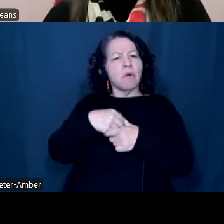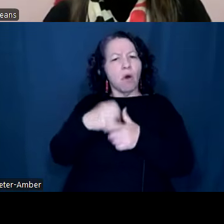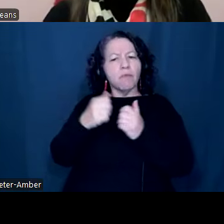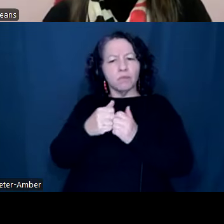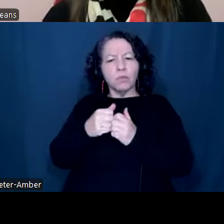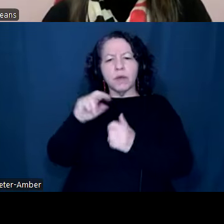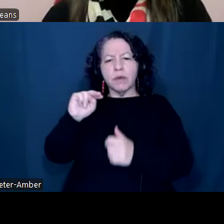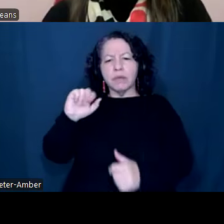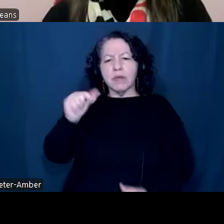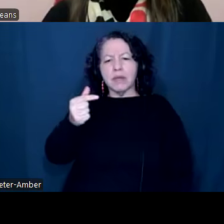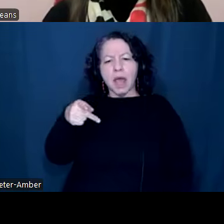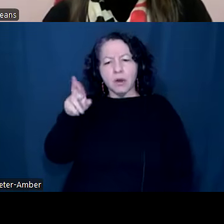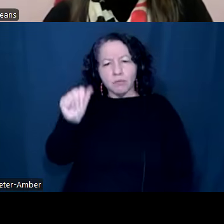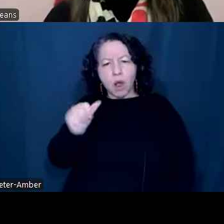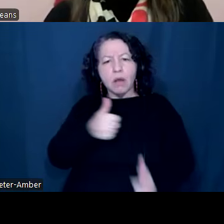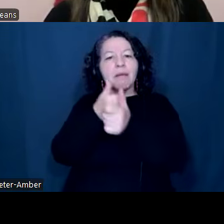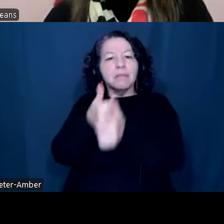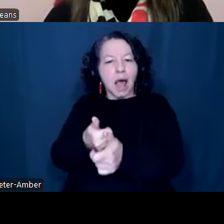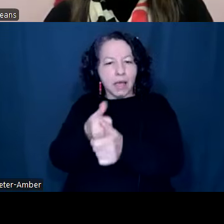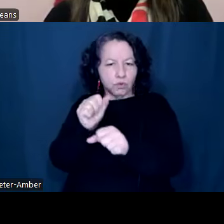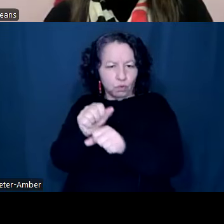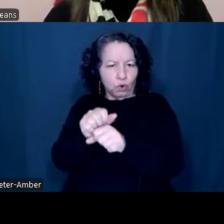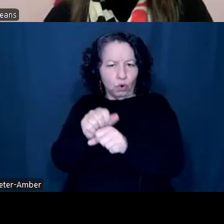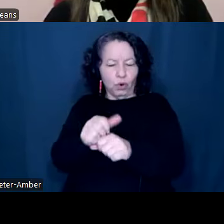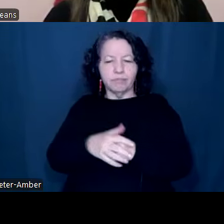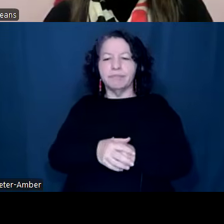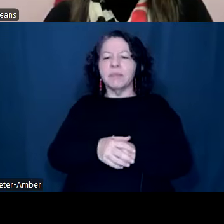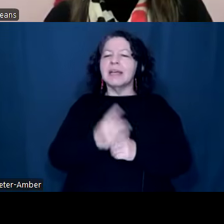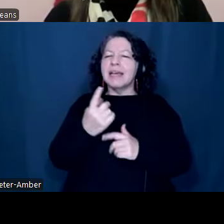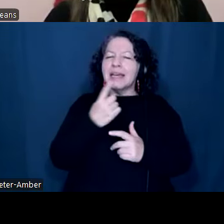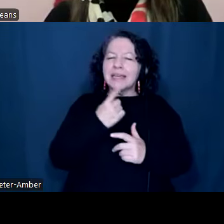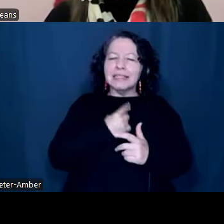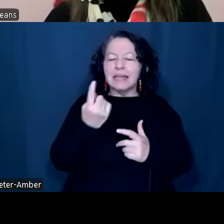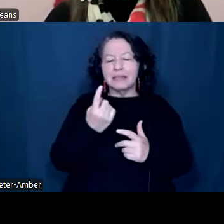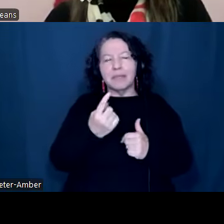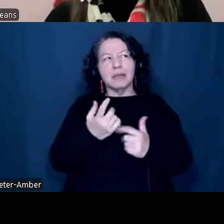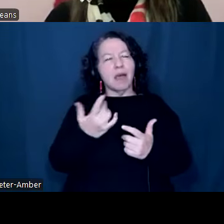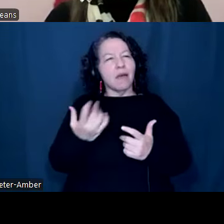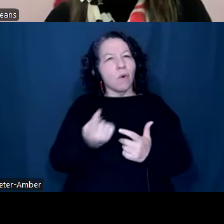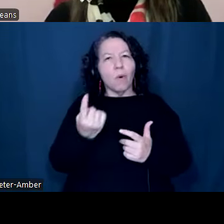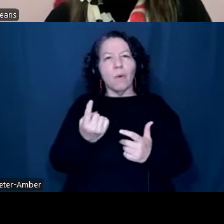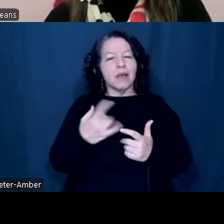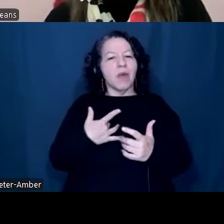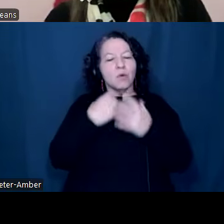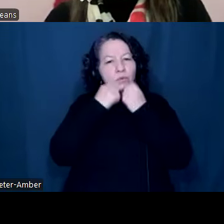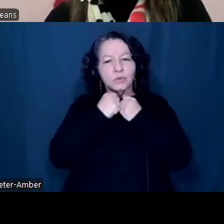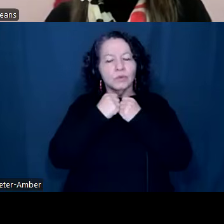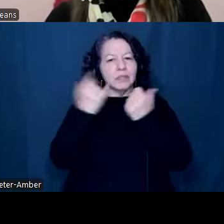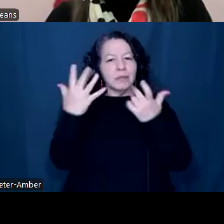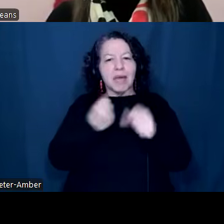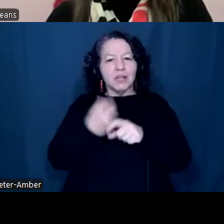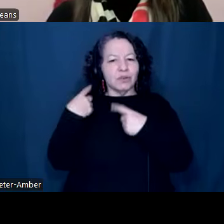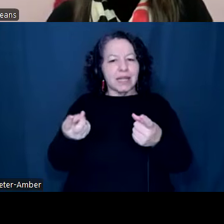NAGPRA compliance work, said something that I've always held with me in the years since. you have to commit